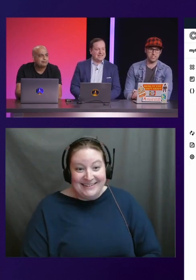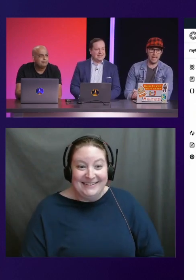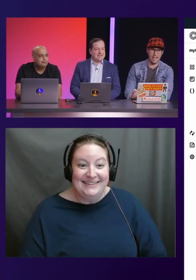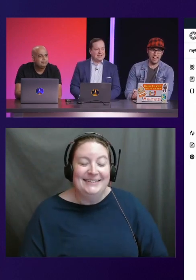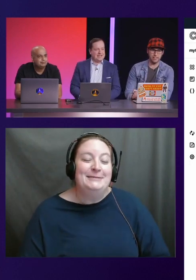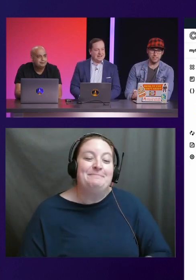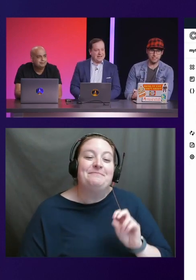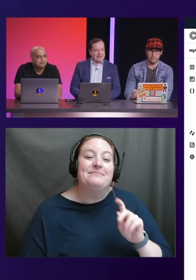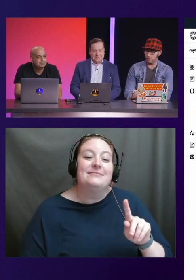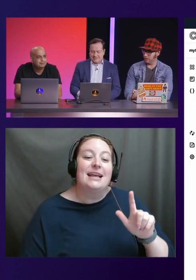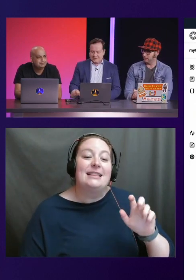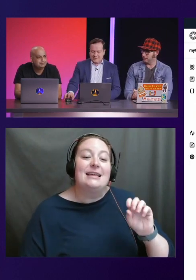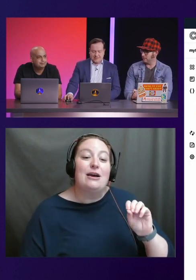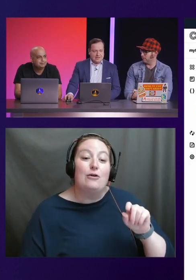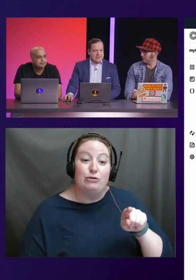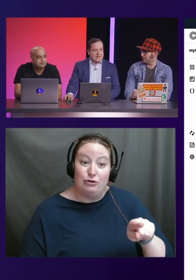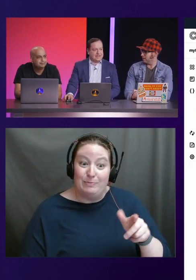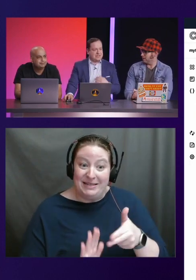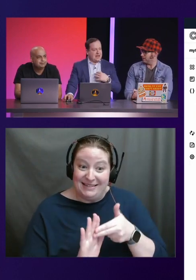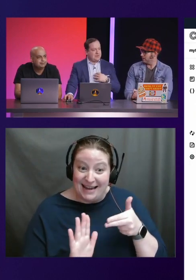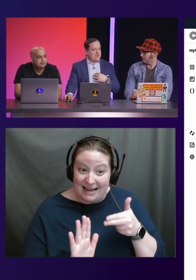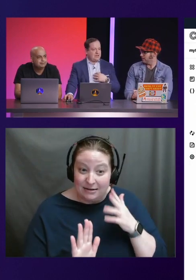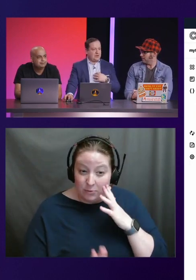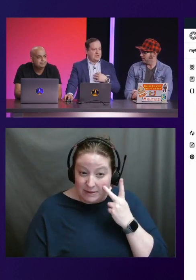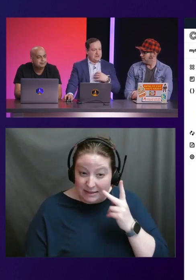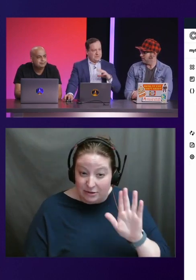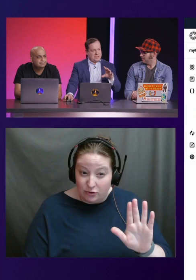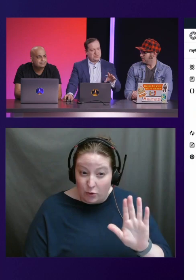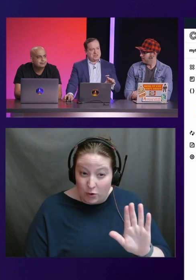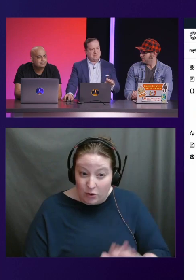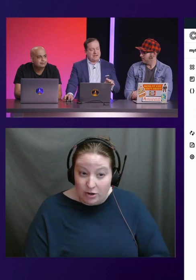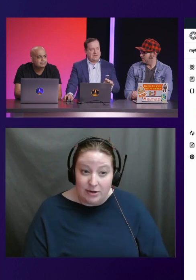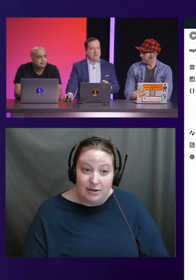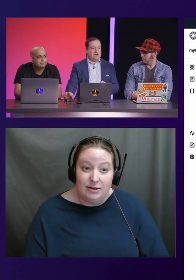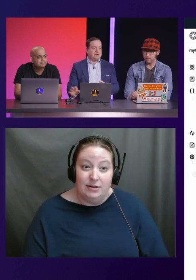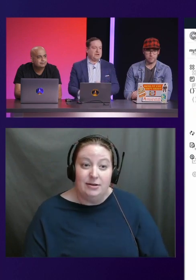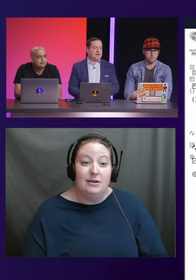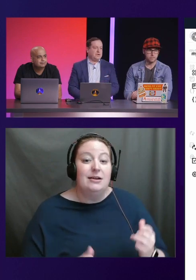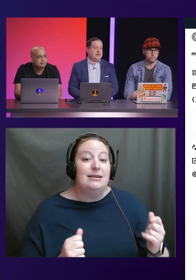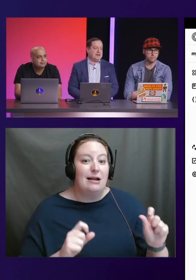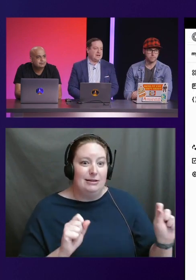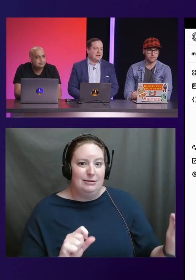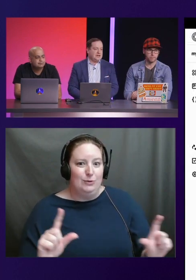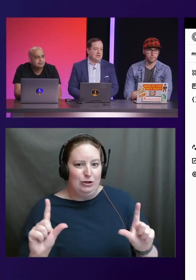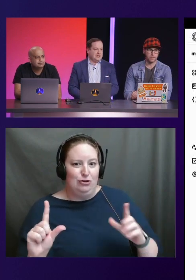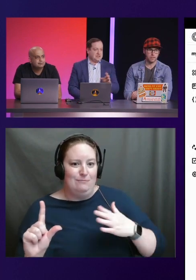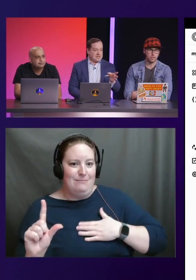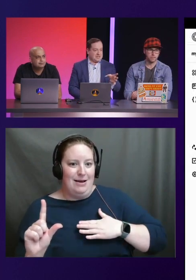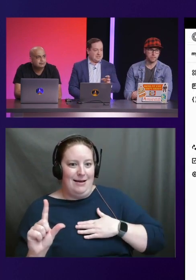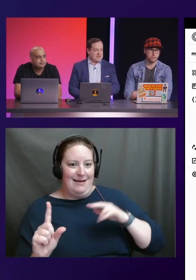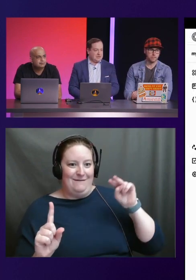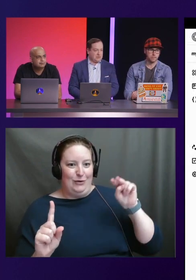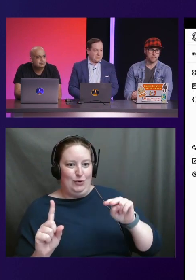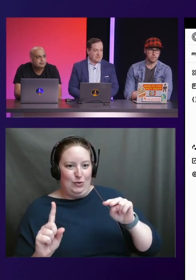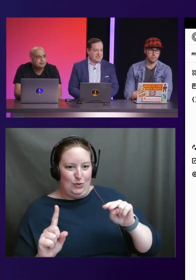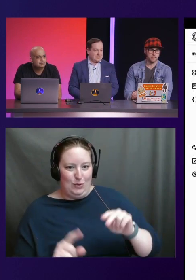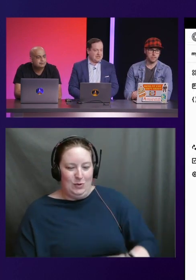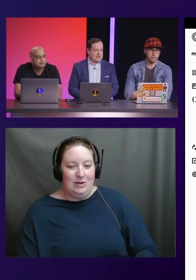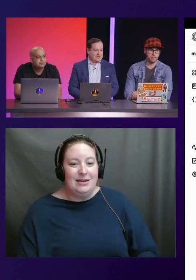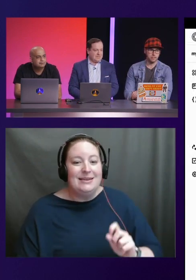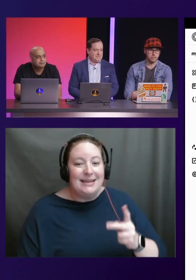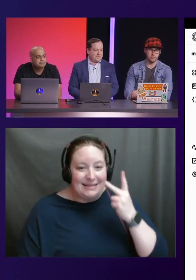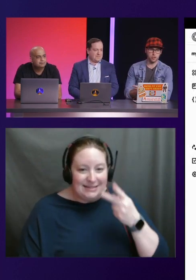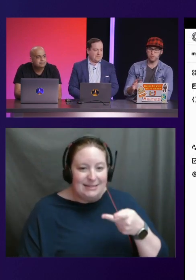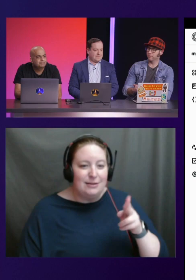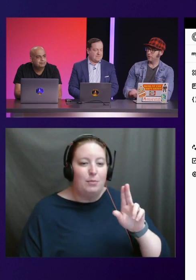you've been tagged. Yeah. Are we going to see your? Yeah, so now I'm going to go, let's switch to my view, and I'm going to go and, so I can see the pull request when I